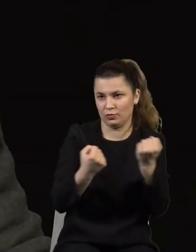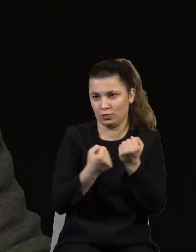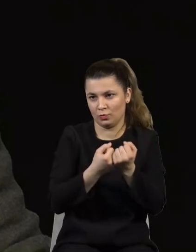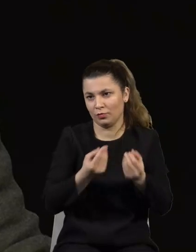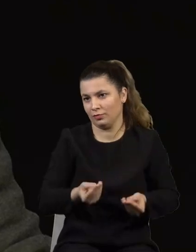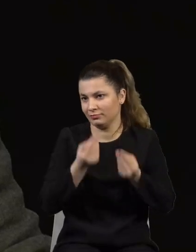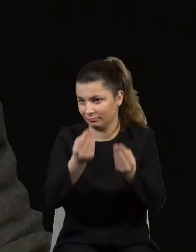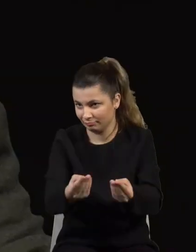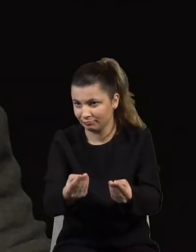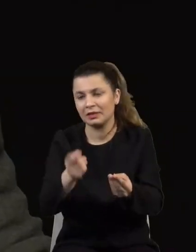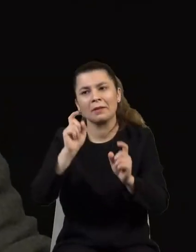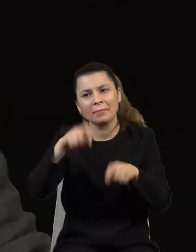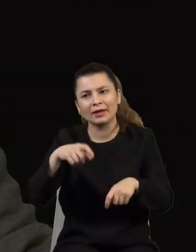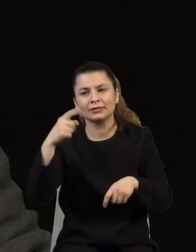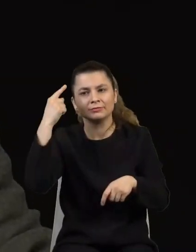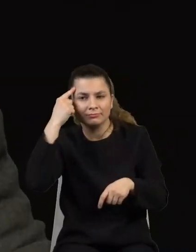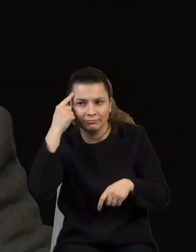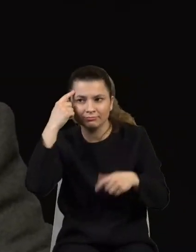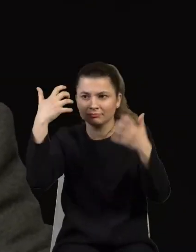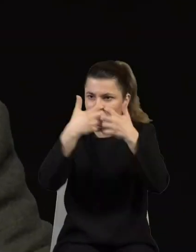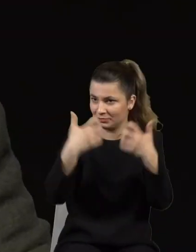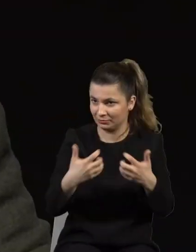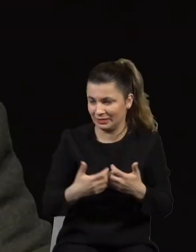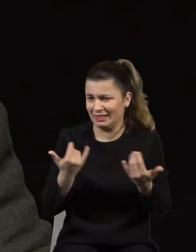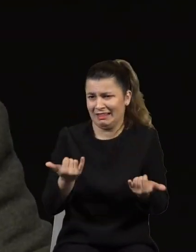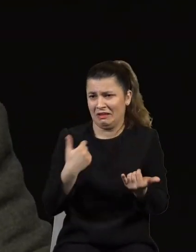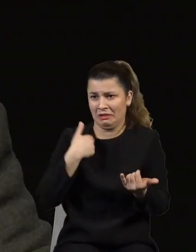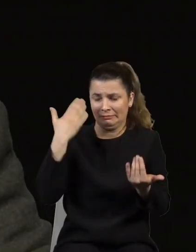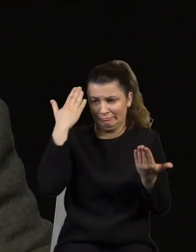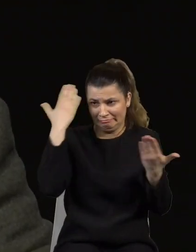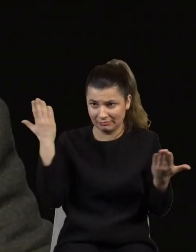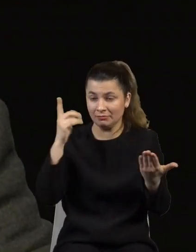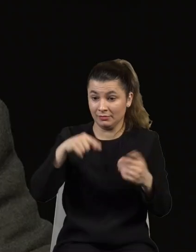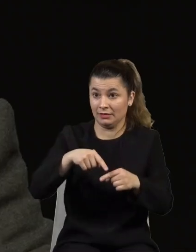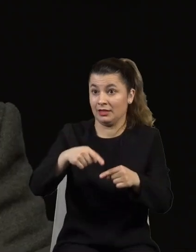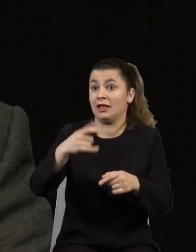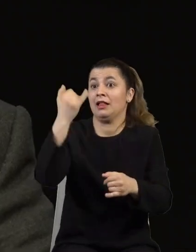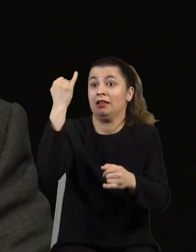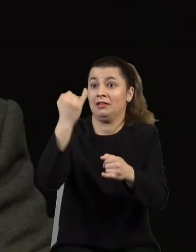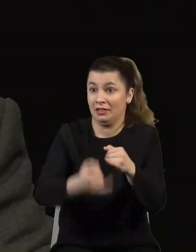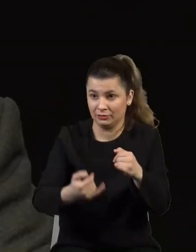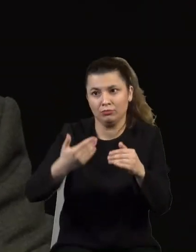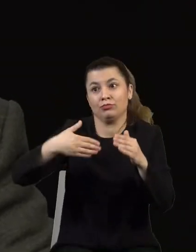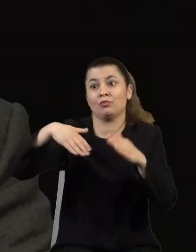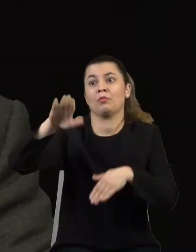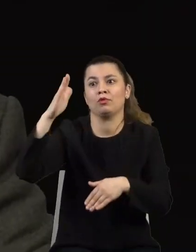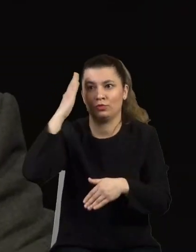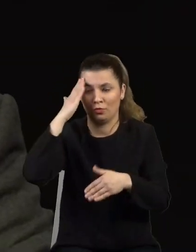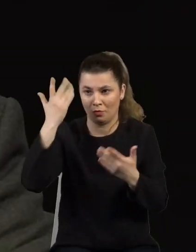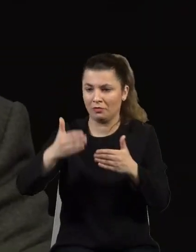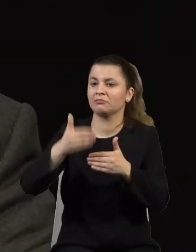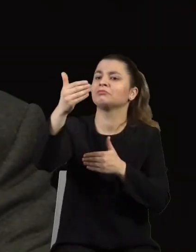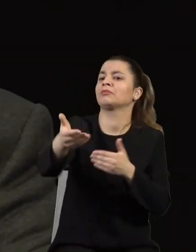until later this year, I suppose will be the first indications on this. And of course then there are other more